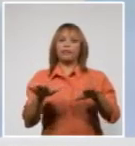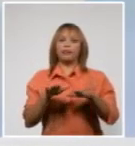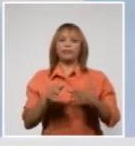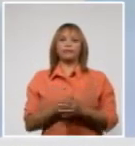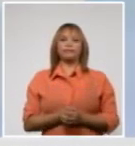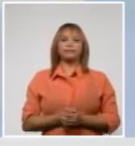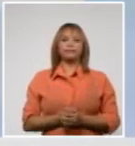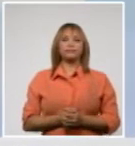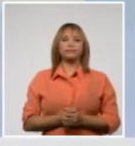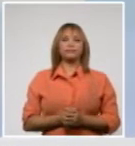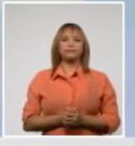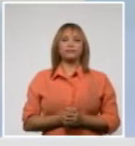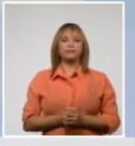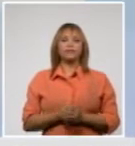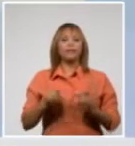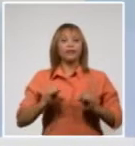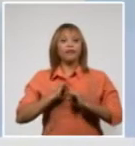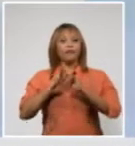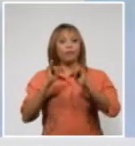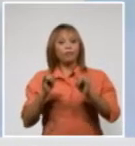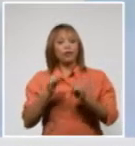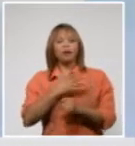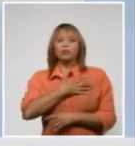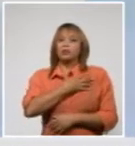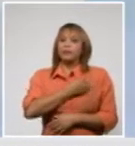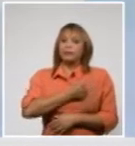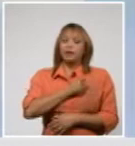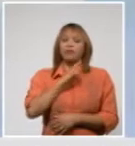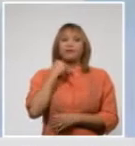96.1%, are clinically stable.